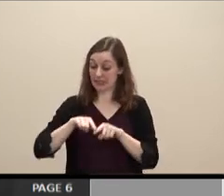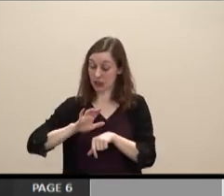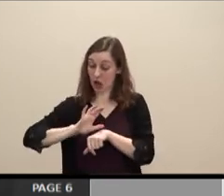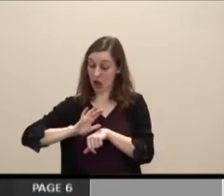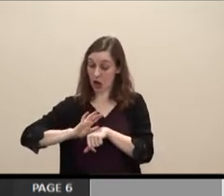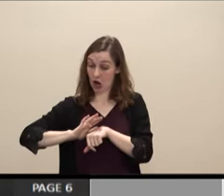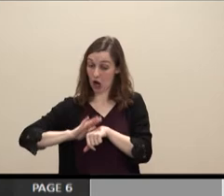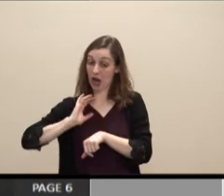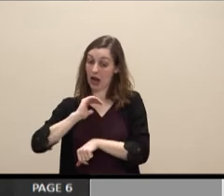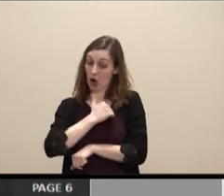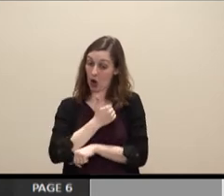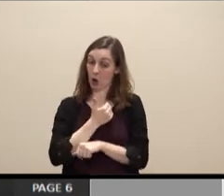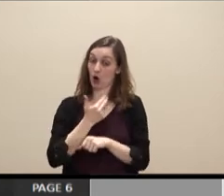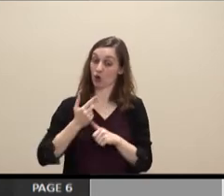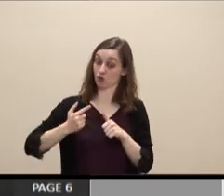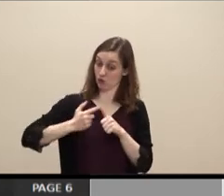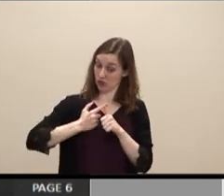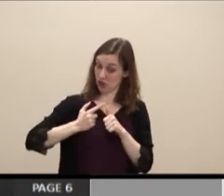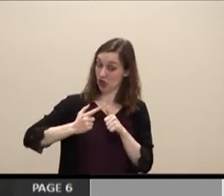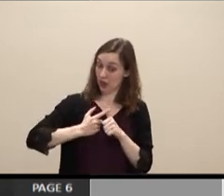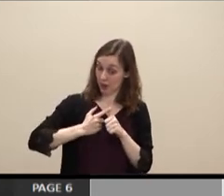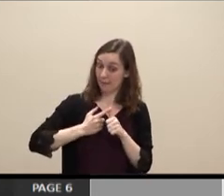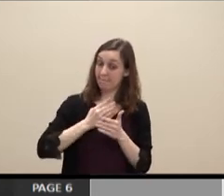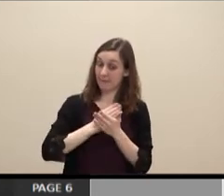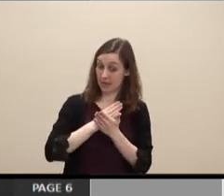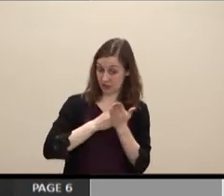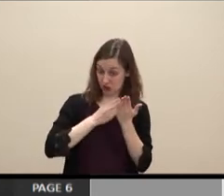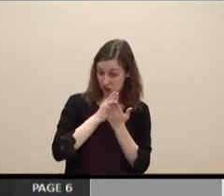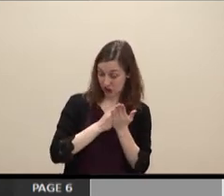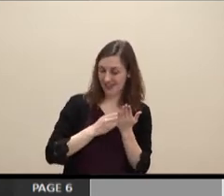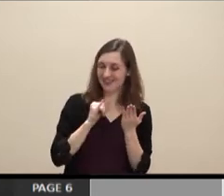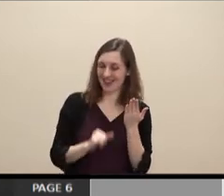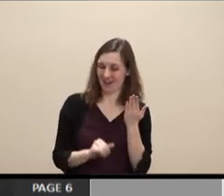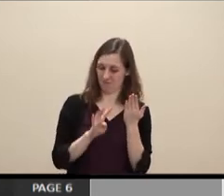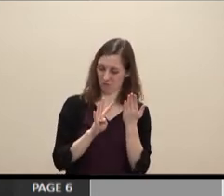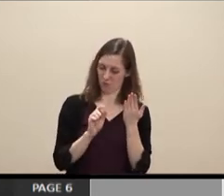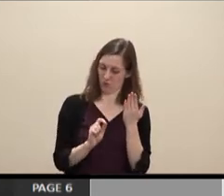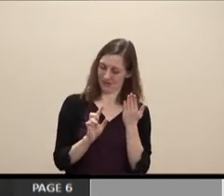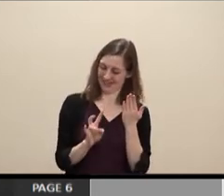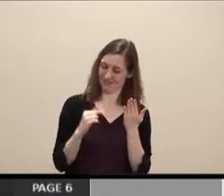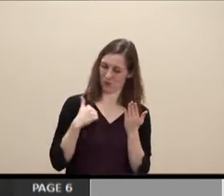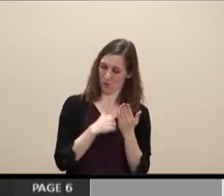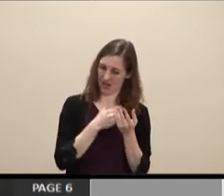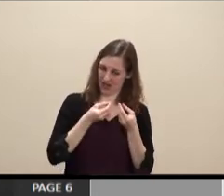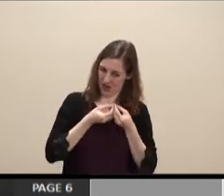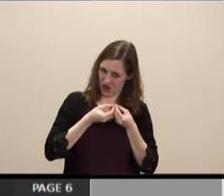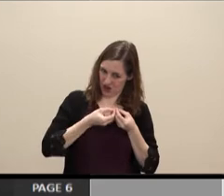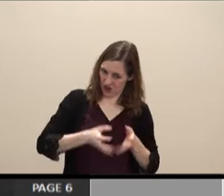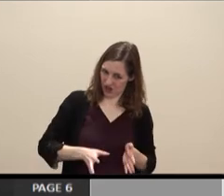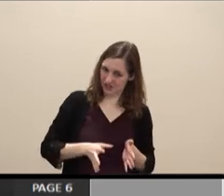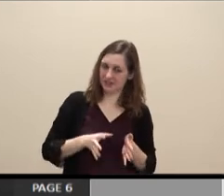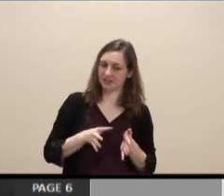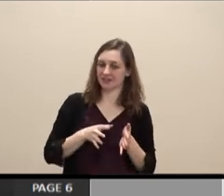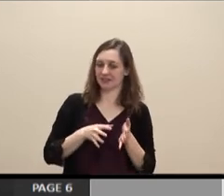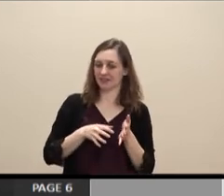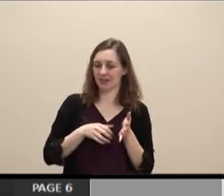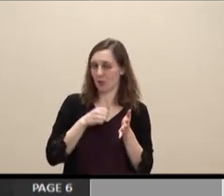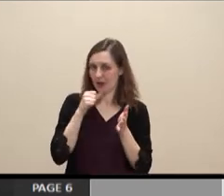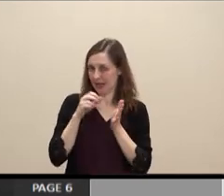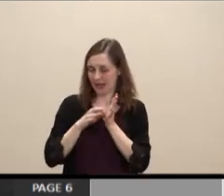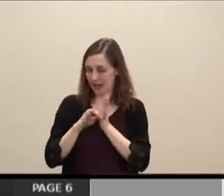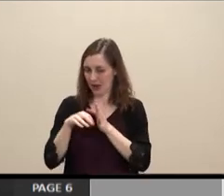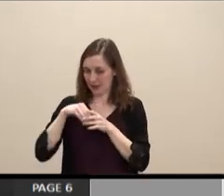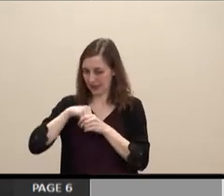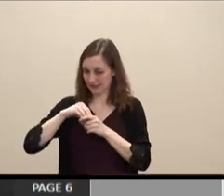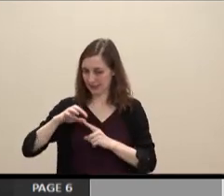the $4.7 million that we lost in foundation school program revenue that is accounted for in a special revenue fund